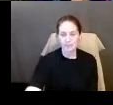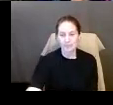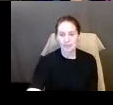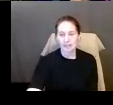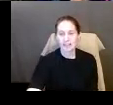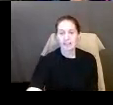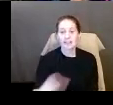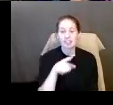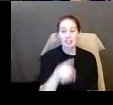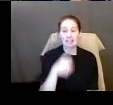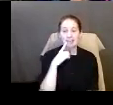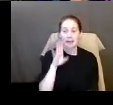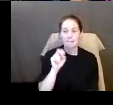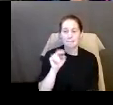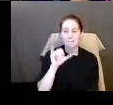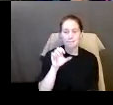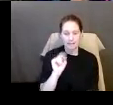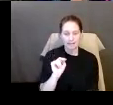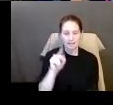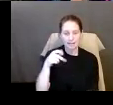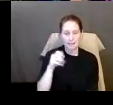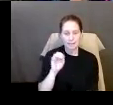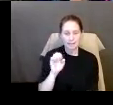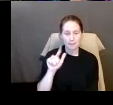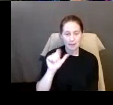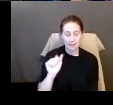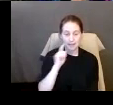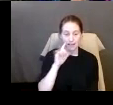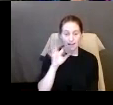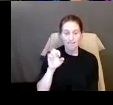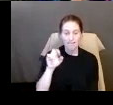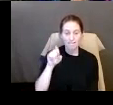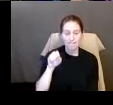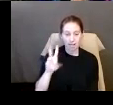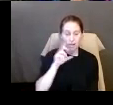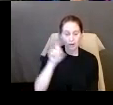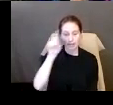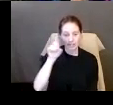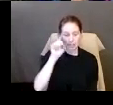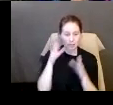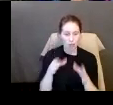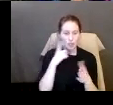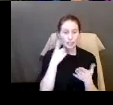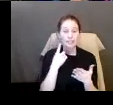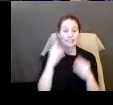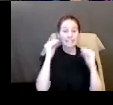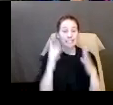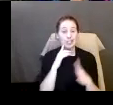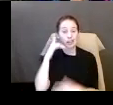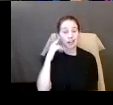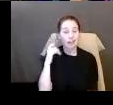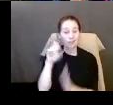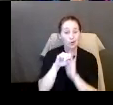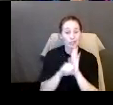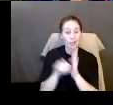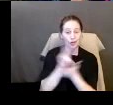Liszka is the Benson and Pamela Herrer Fellow in Egyptology and Associate Professor of History at California State University,